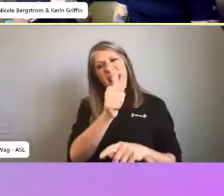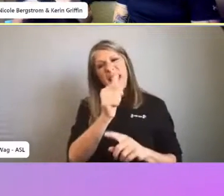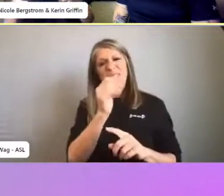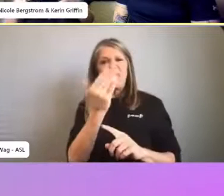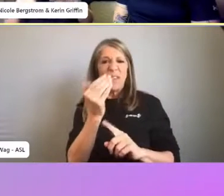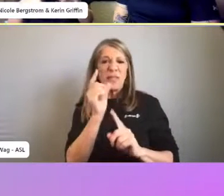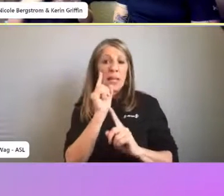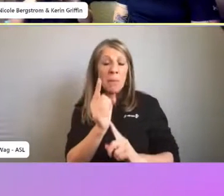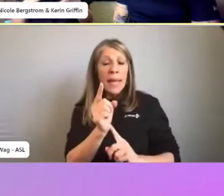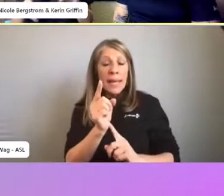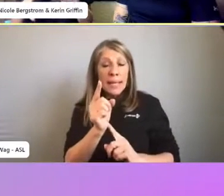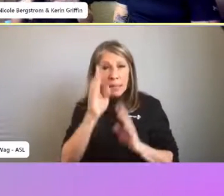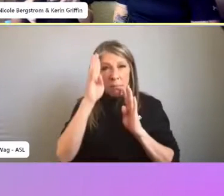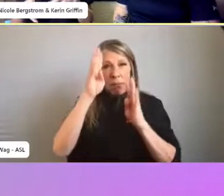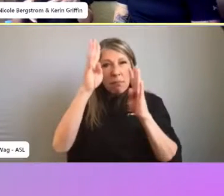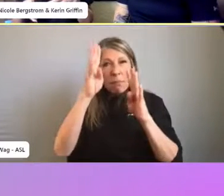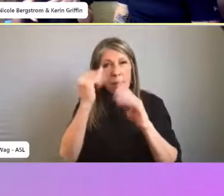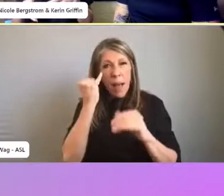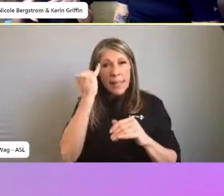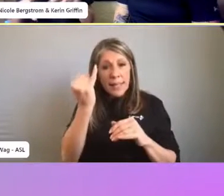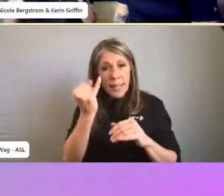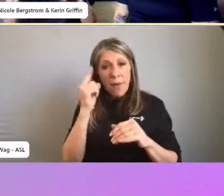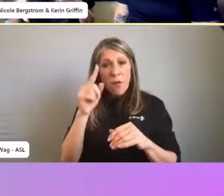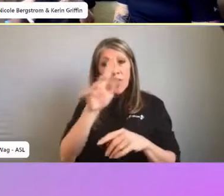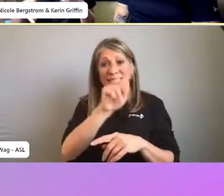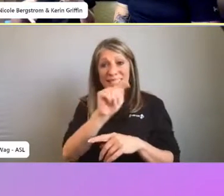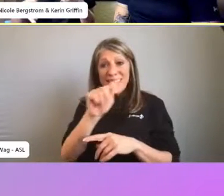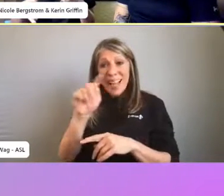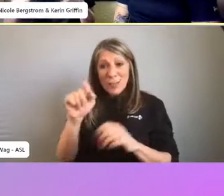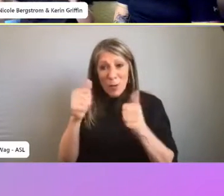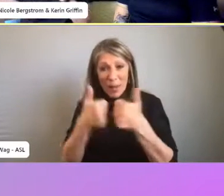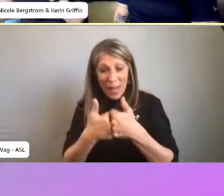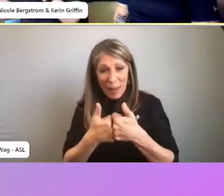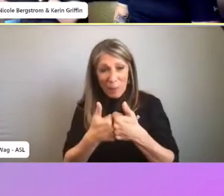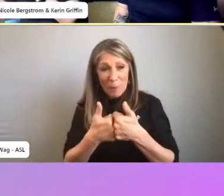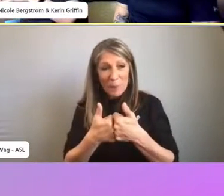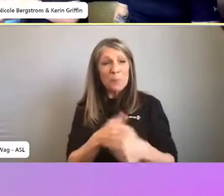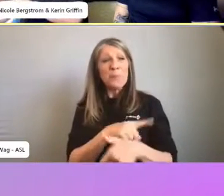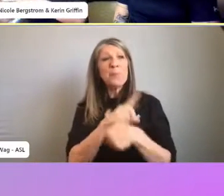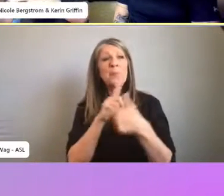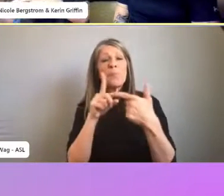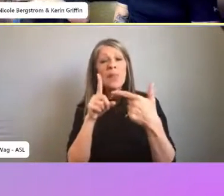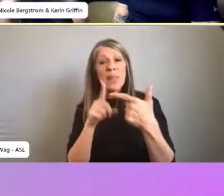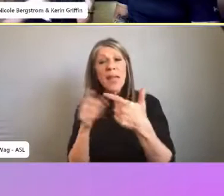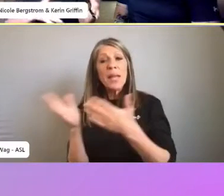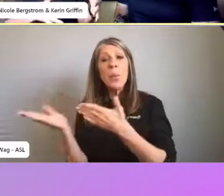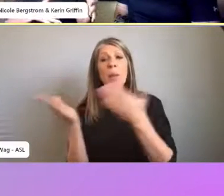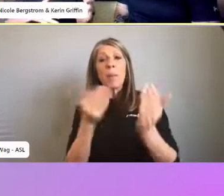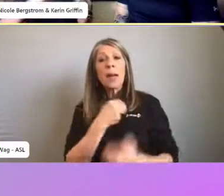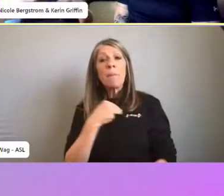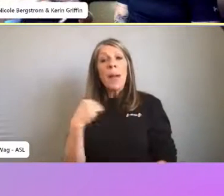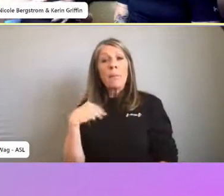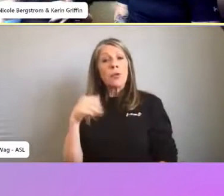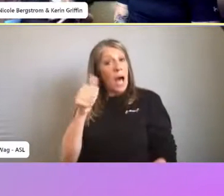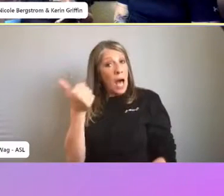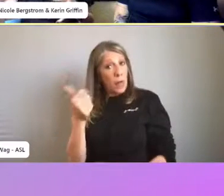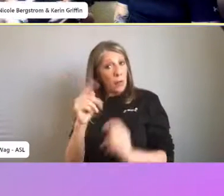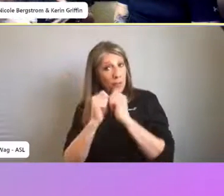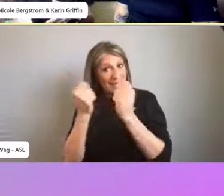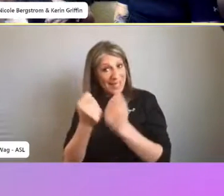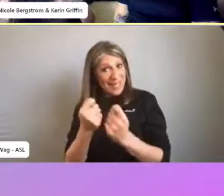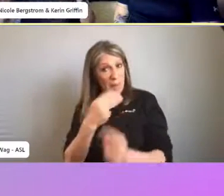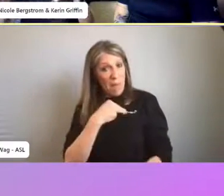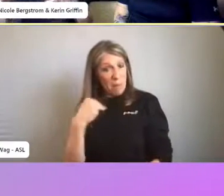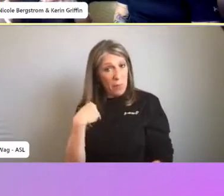minutes to come up with this tic-tac-toe game. And then we bring members in, other team members that we had sent out